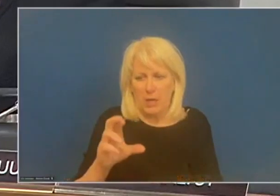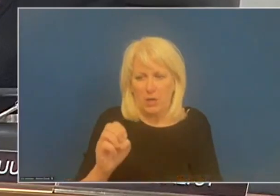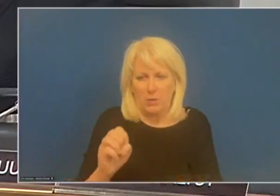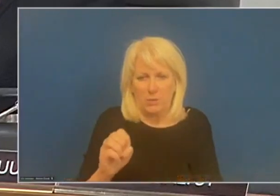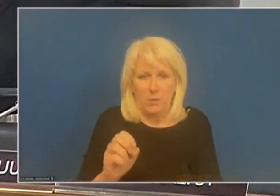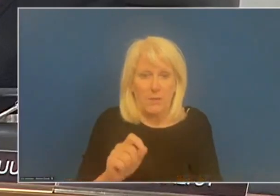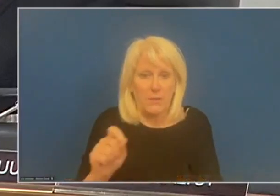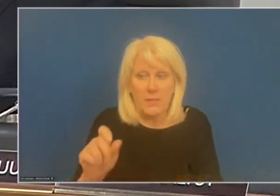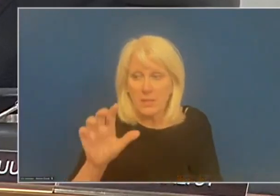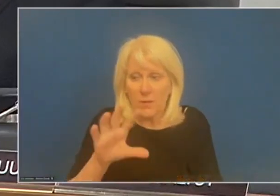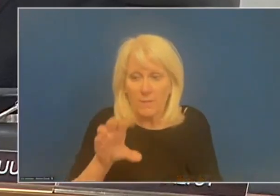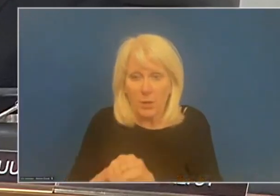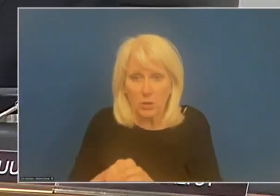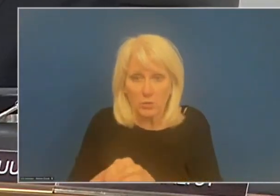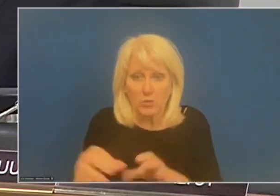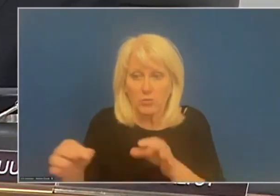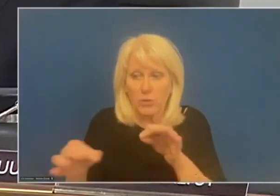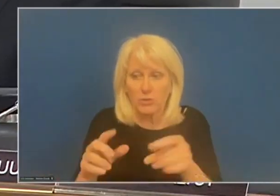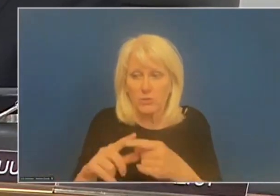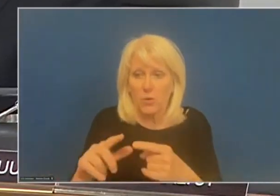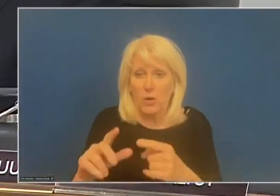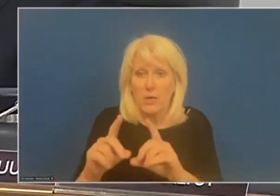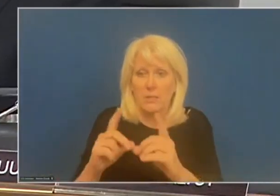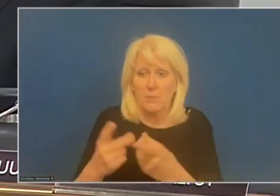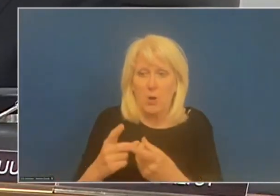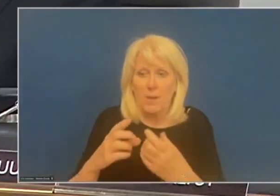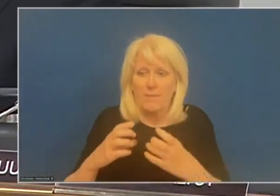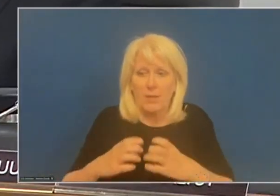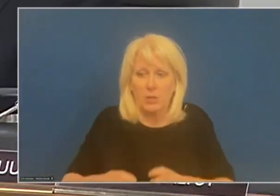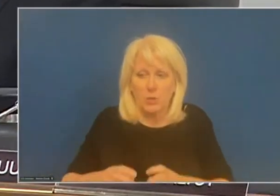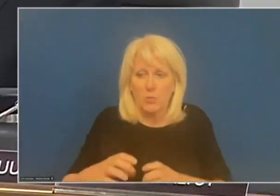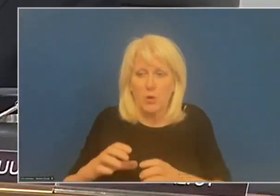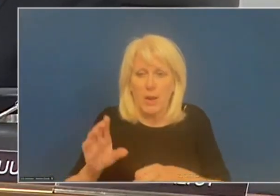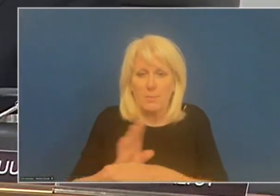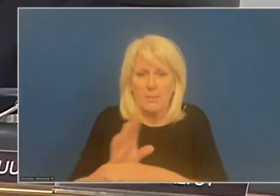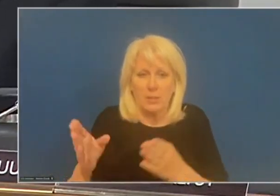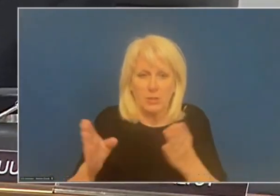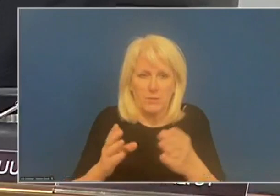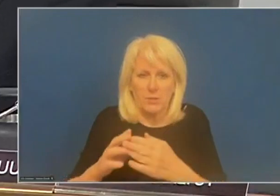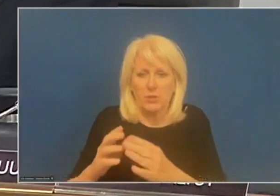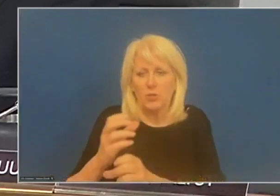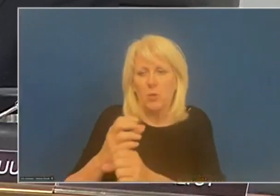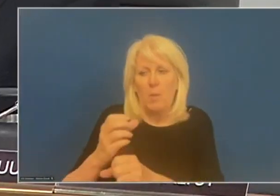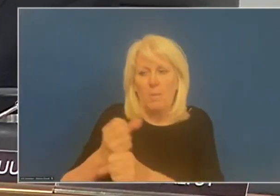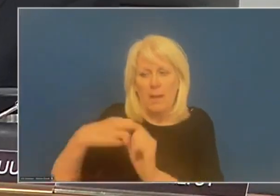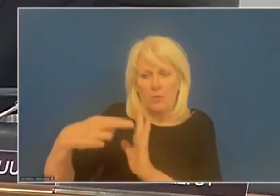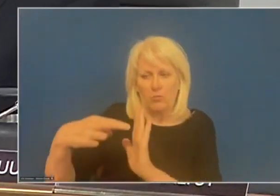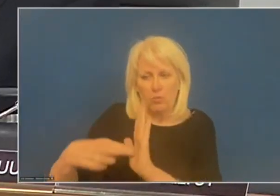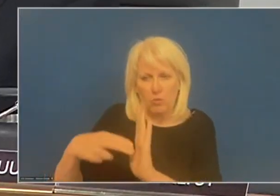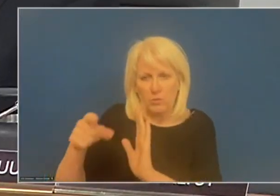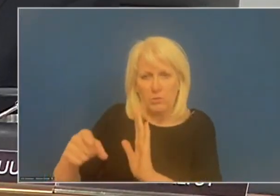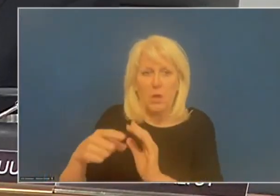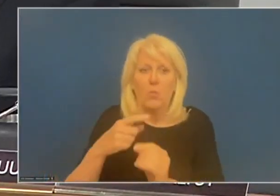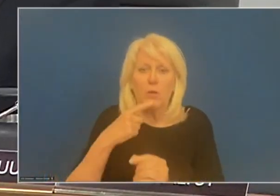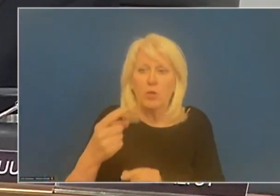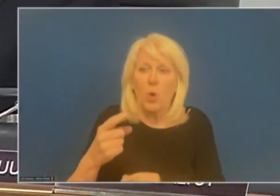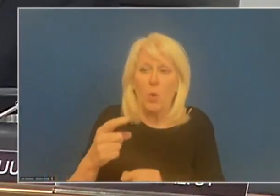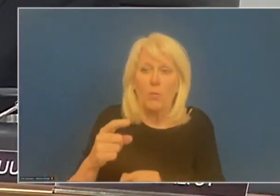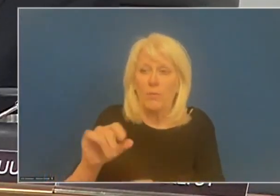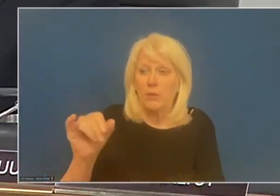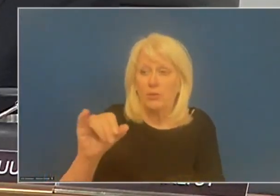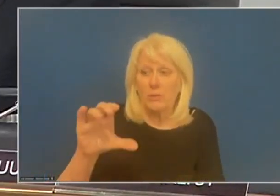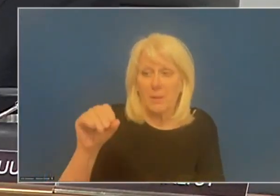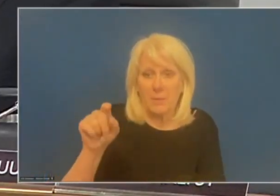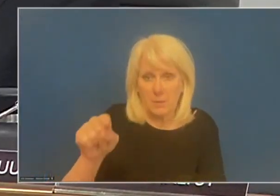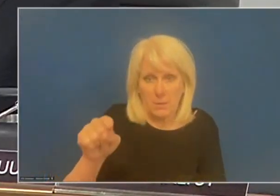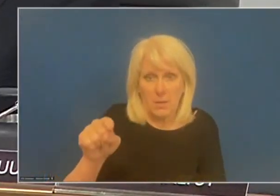-5 includes directions for the Department of Consumer and Business Services to do rulemaking. We have told the commercial insurers the goal is that